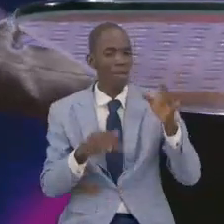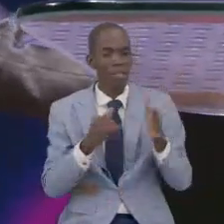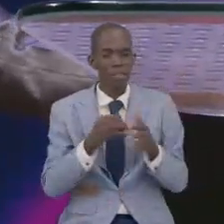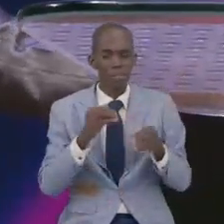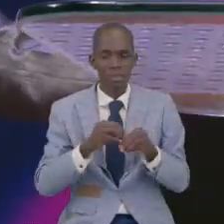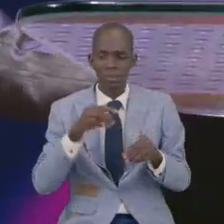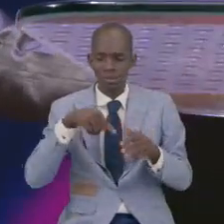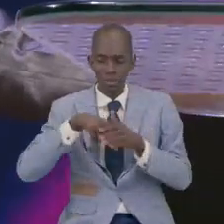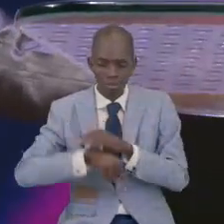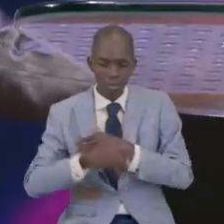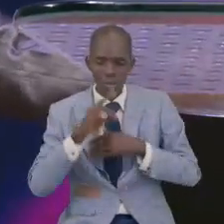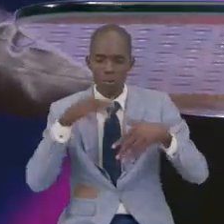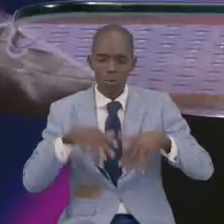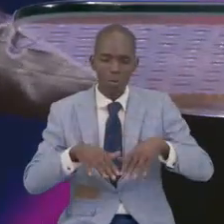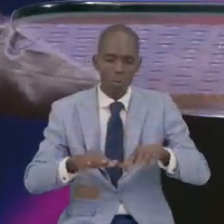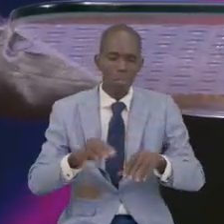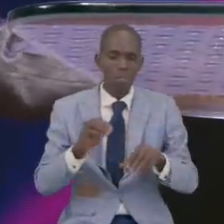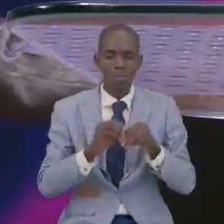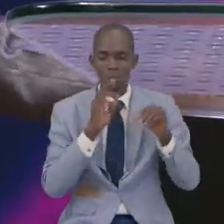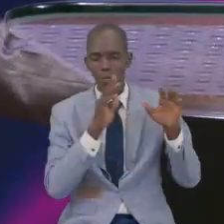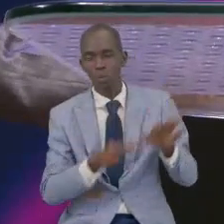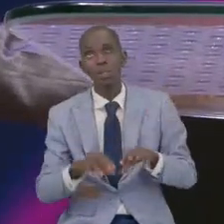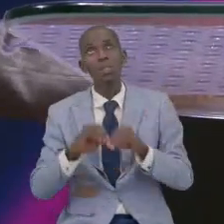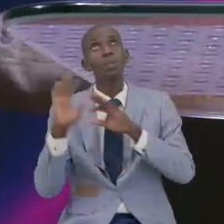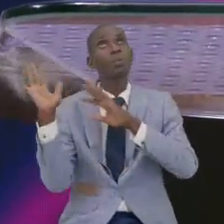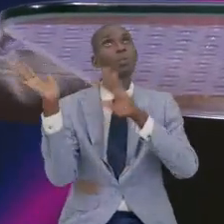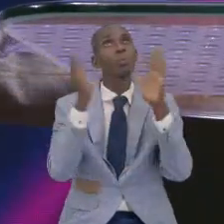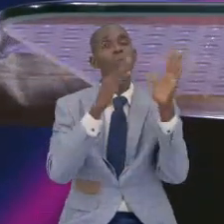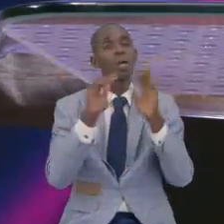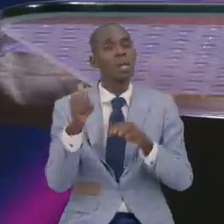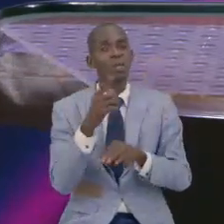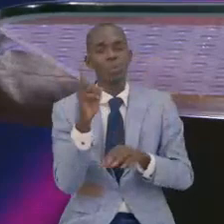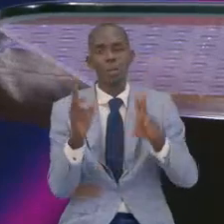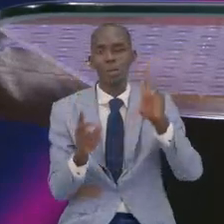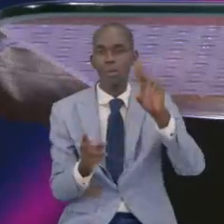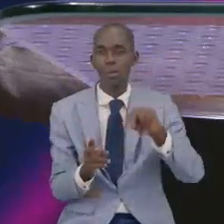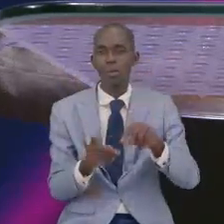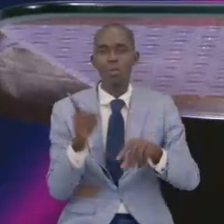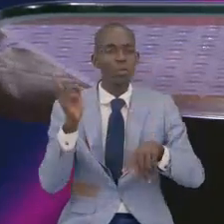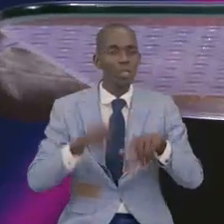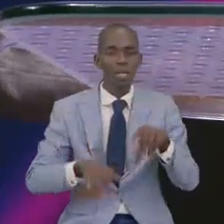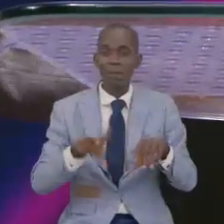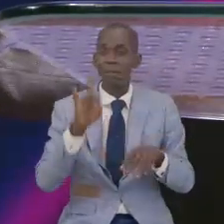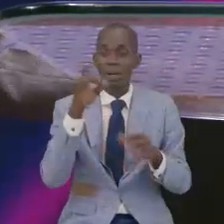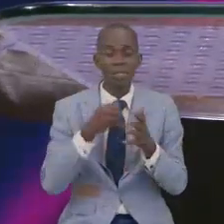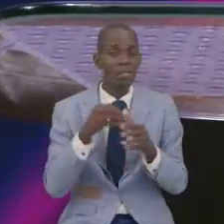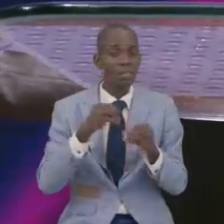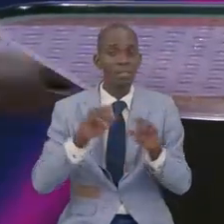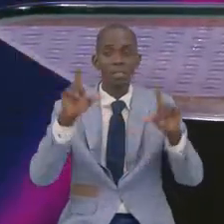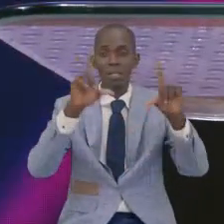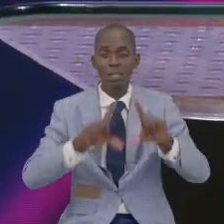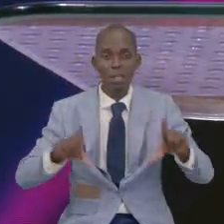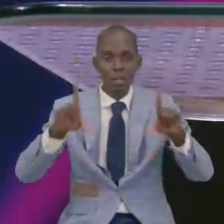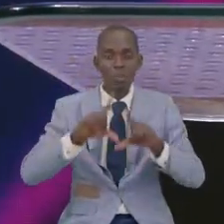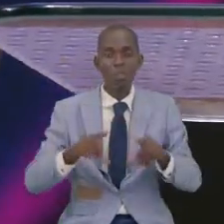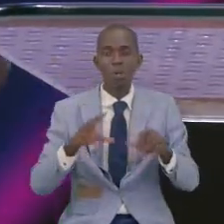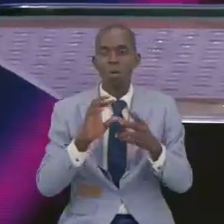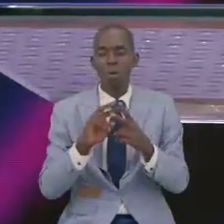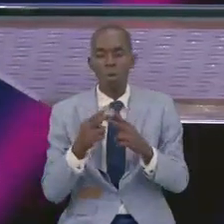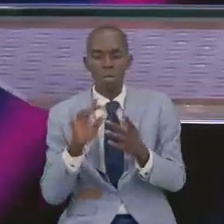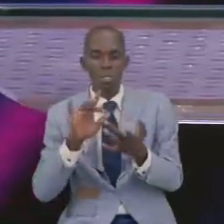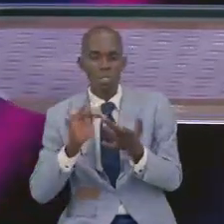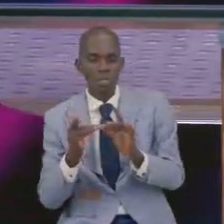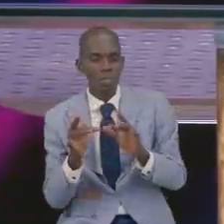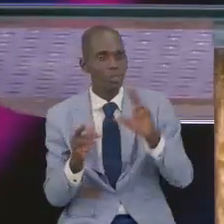the ocean, in the air, anywhere, and cannot be found in the libraries and the encyclopedias of the world. Here